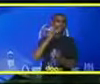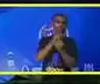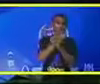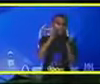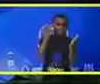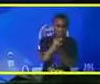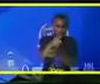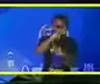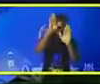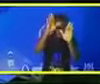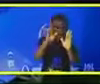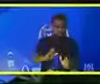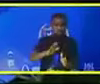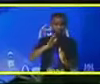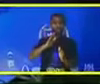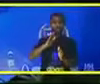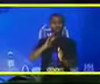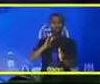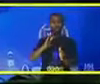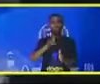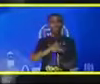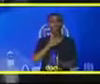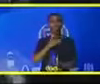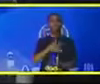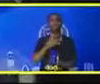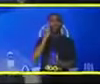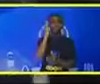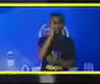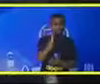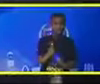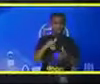wonder at how your life becomes after tonight.